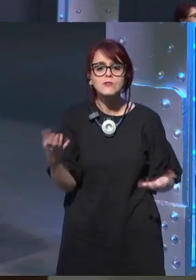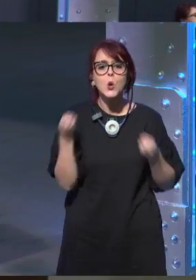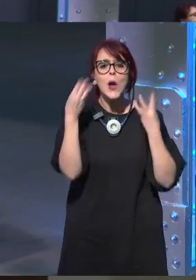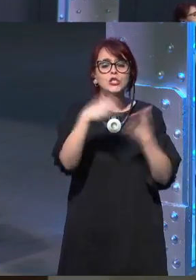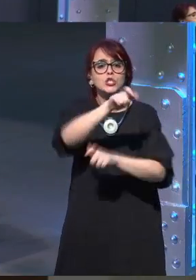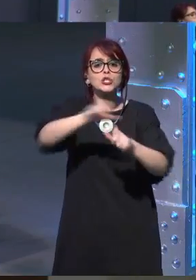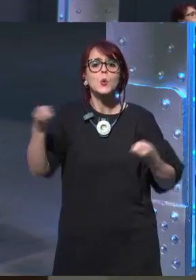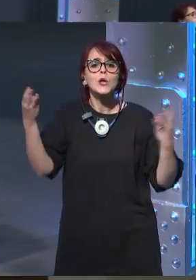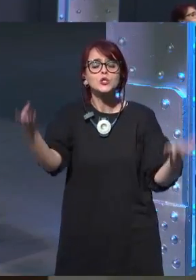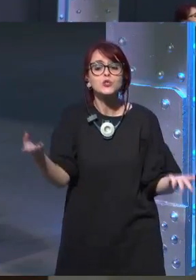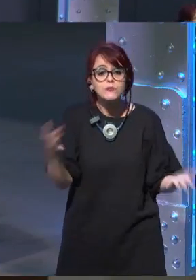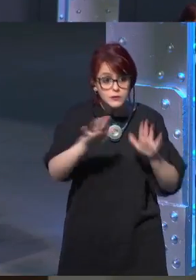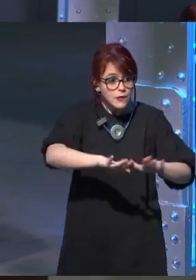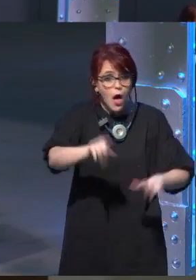right?